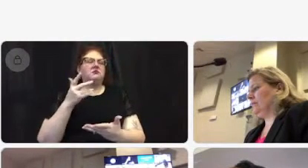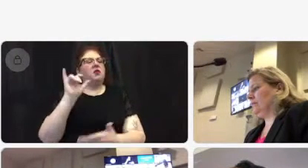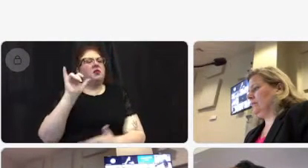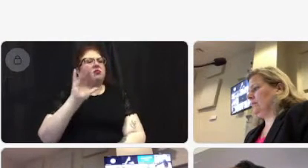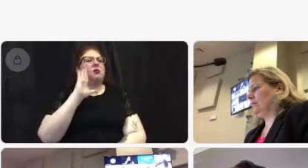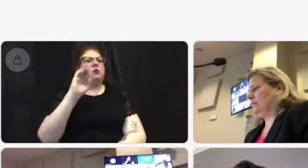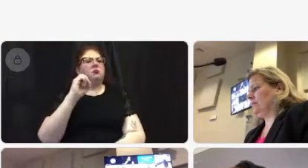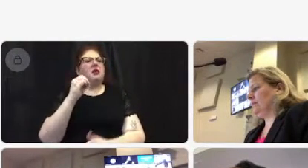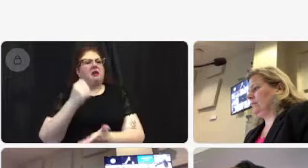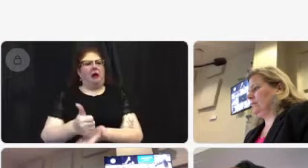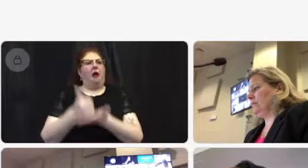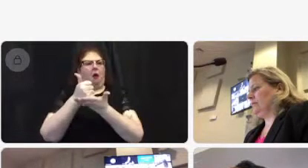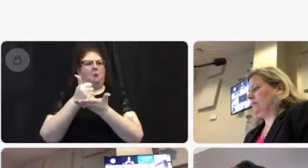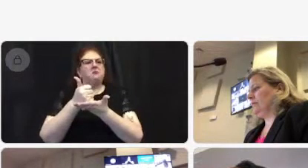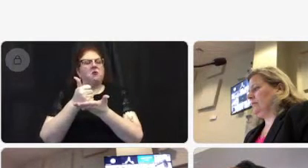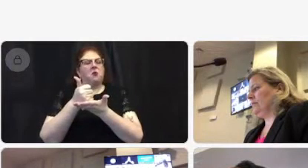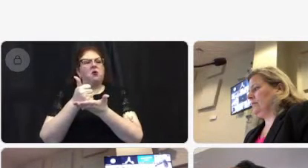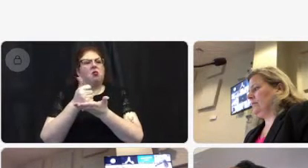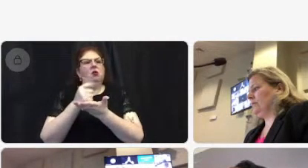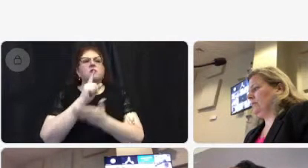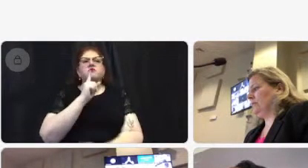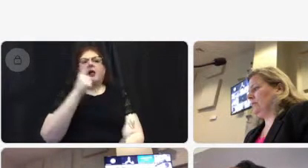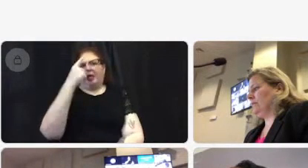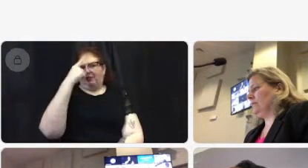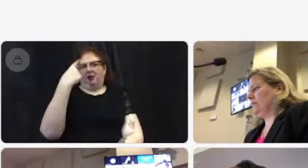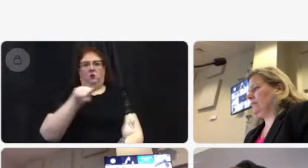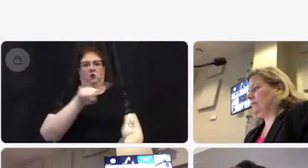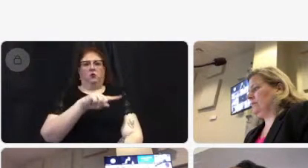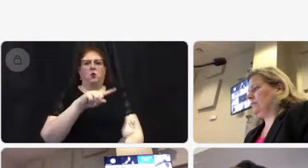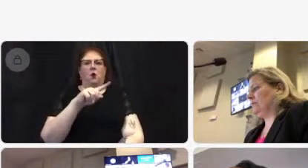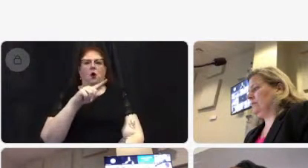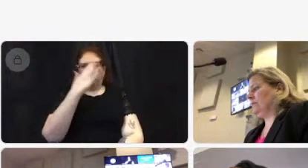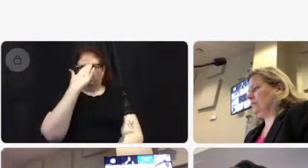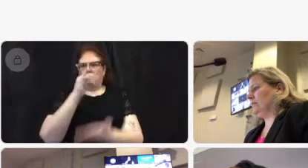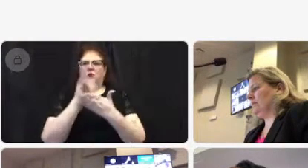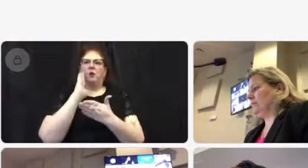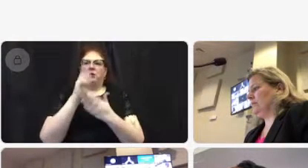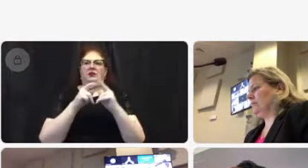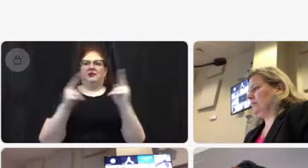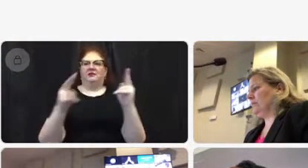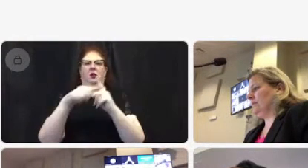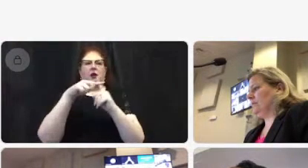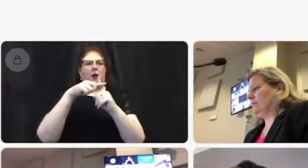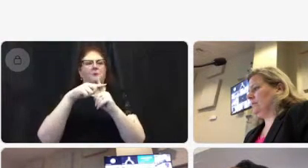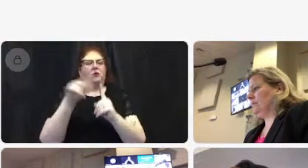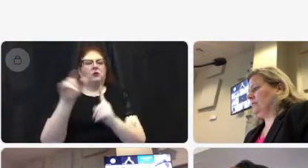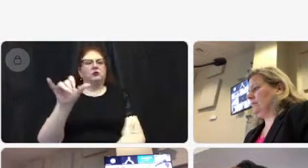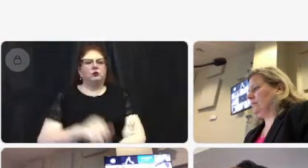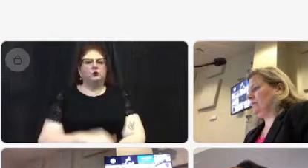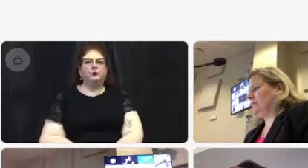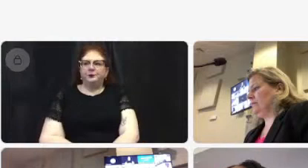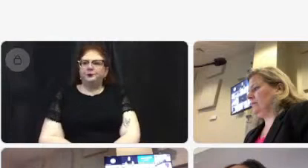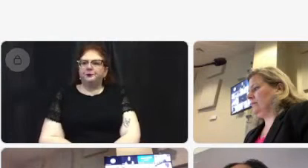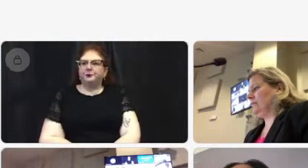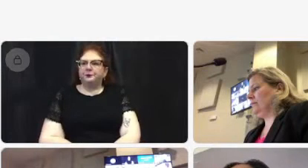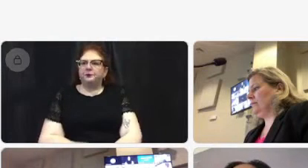can, and then I think for you all, it'll be very helpful too. Director. Yes, Mayor, I want to